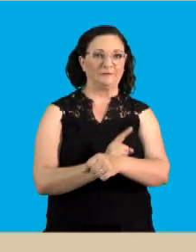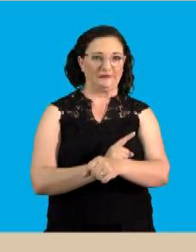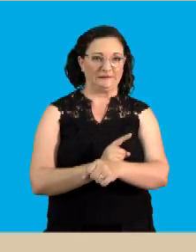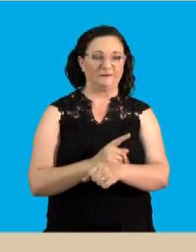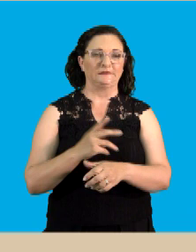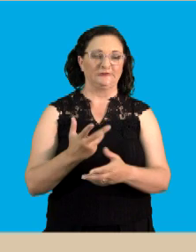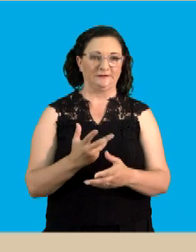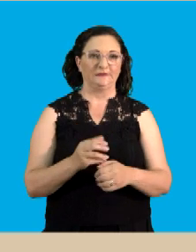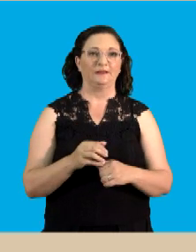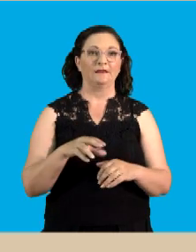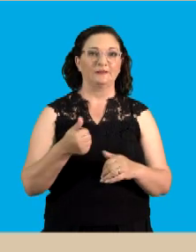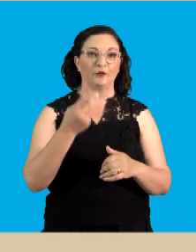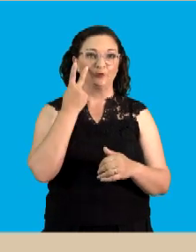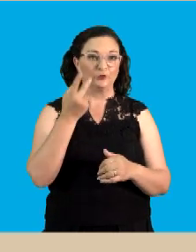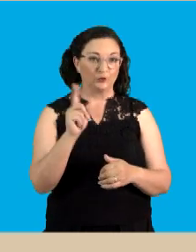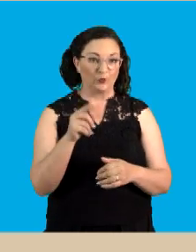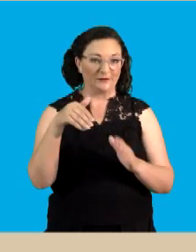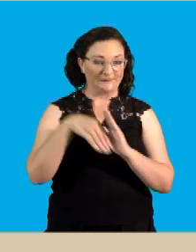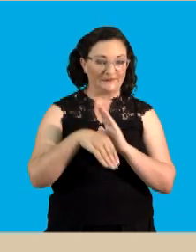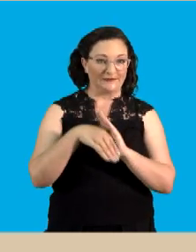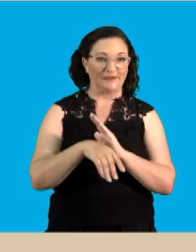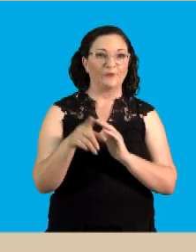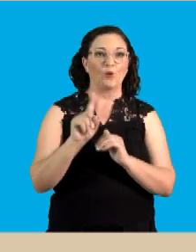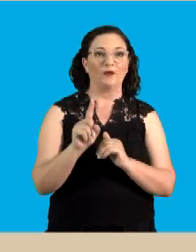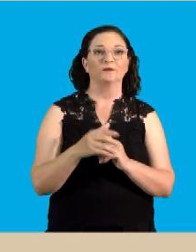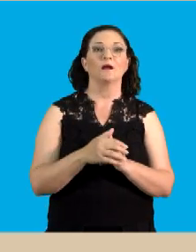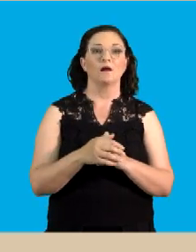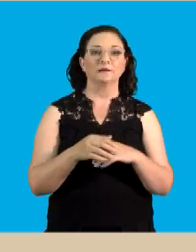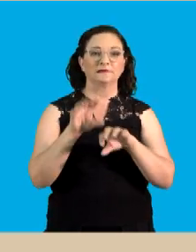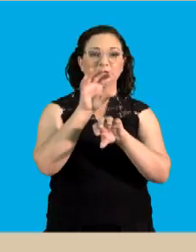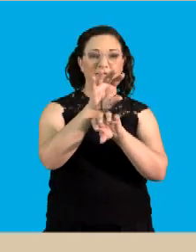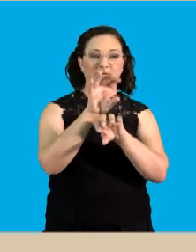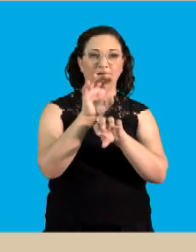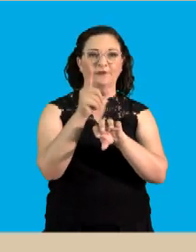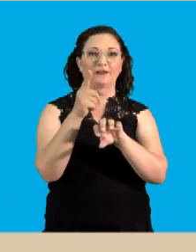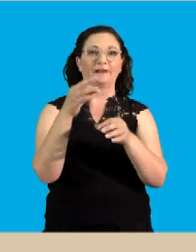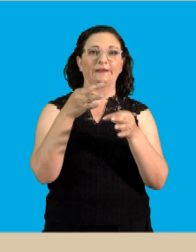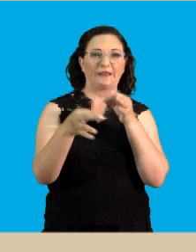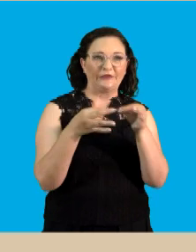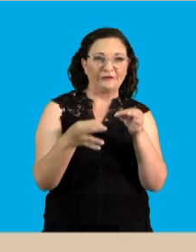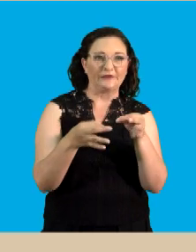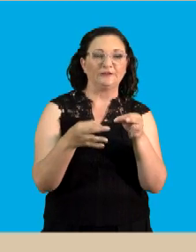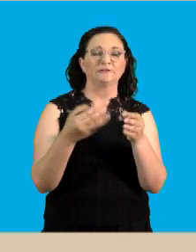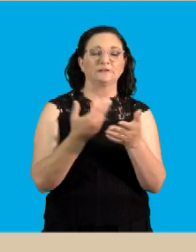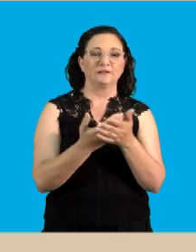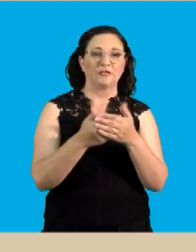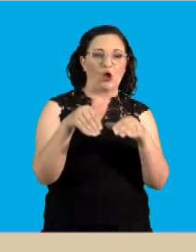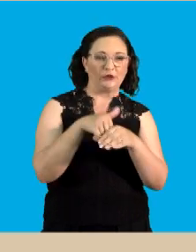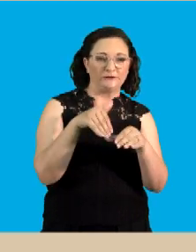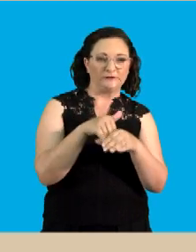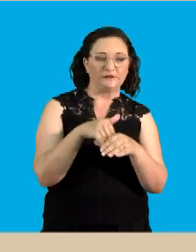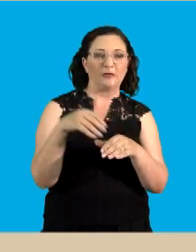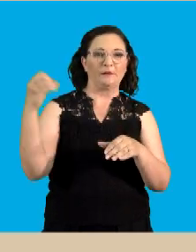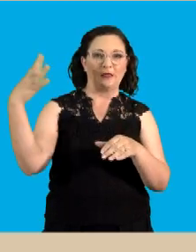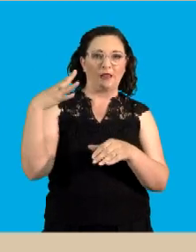light minutes. And we looked at the following concept. We looked at the definitions of the concept, where we were defining light years,